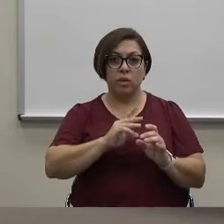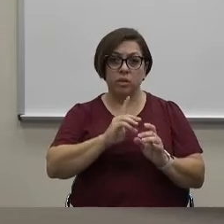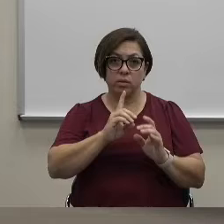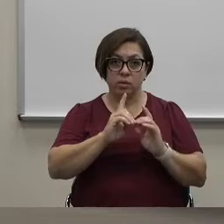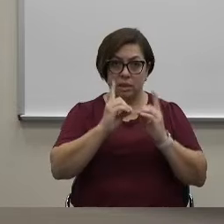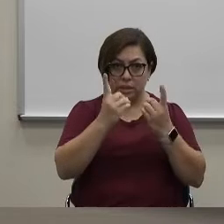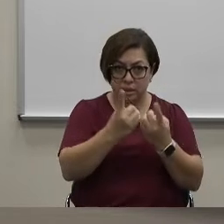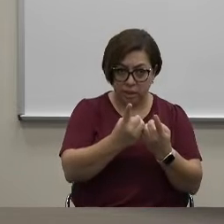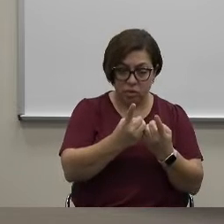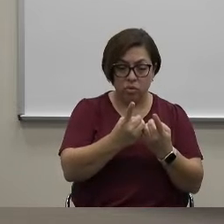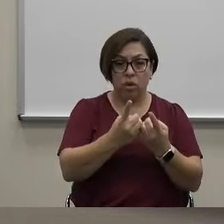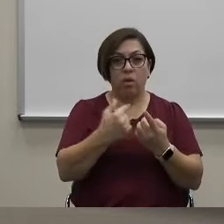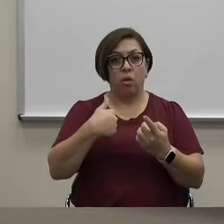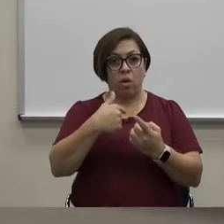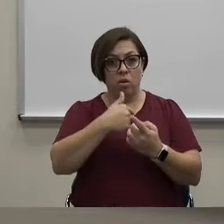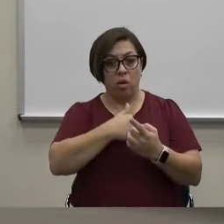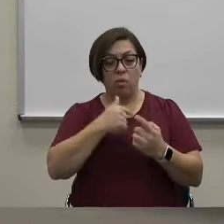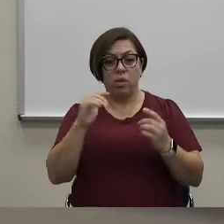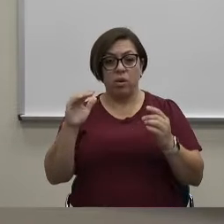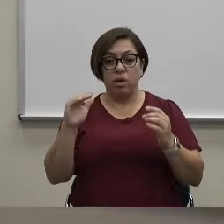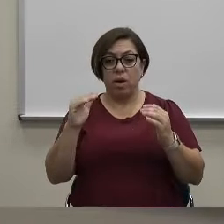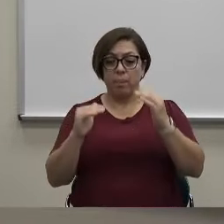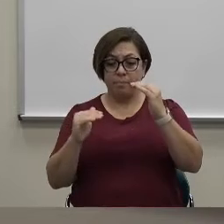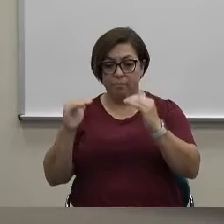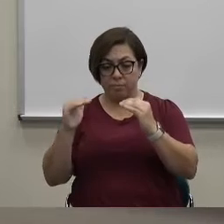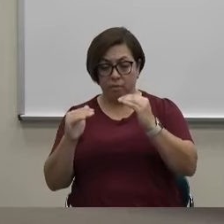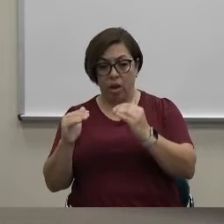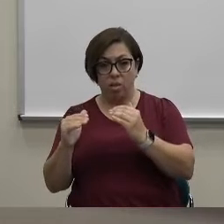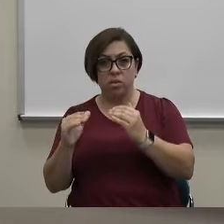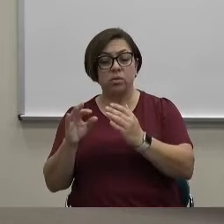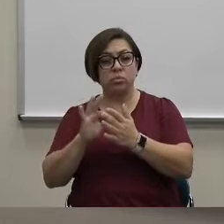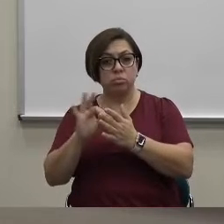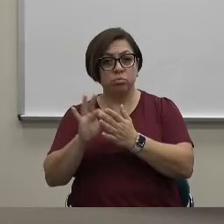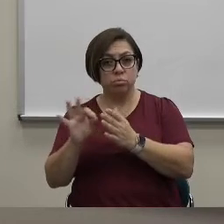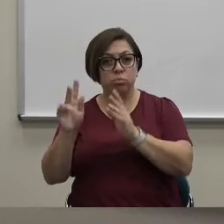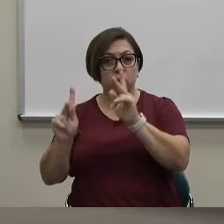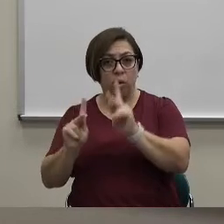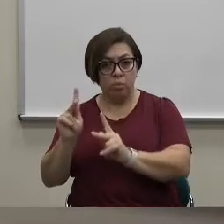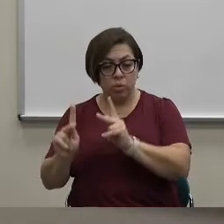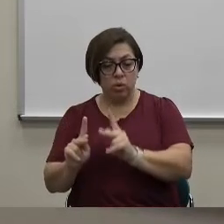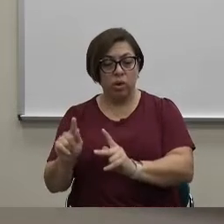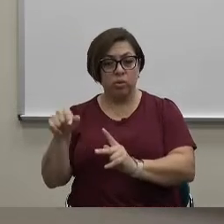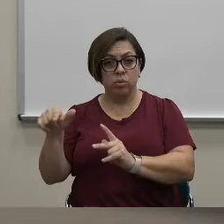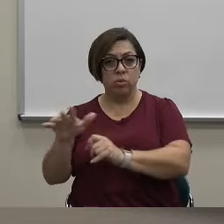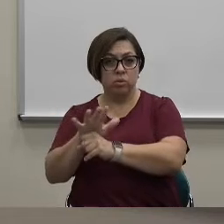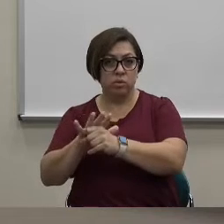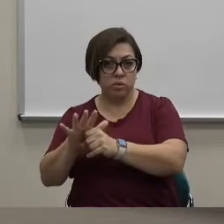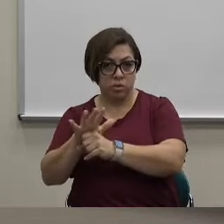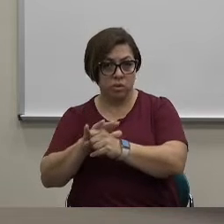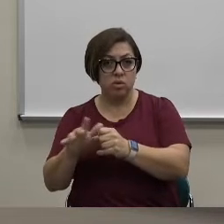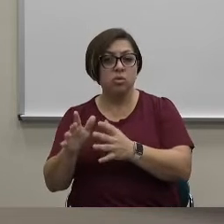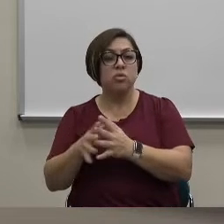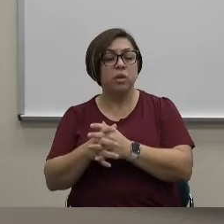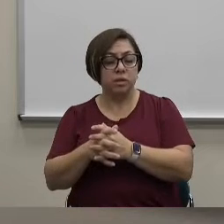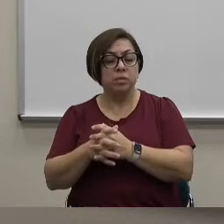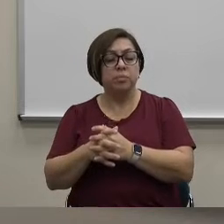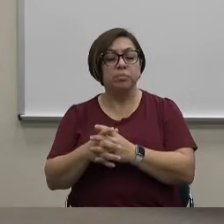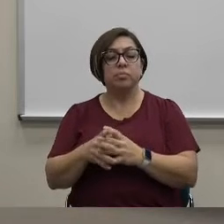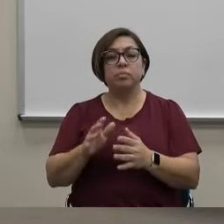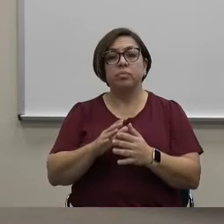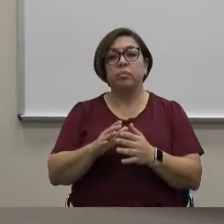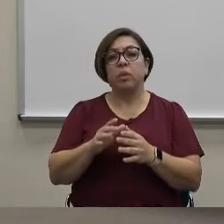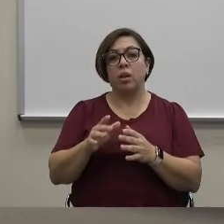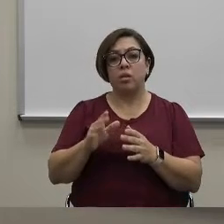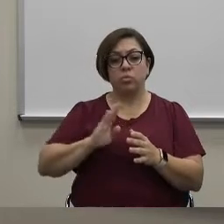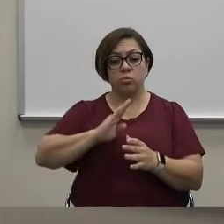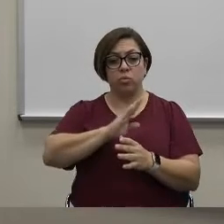we will be rebalancing the population in each of those districts. And at the end of the day, it'll be the board of trustees who have